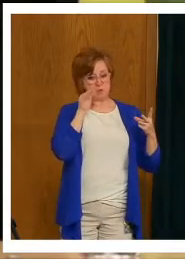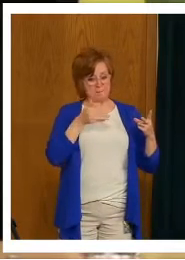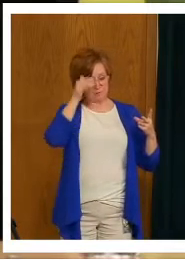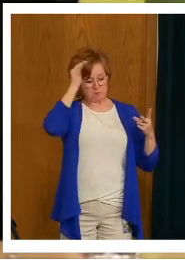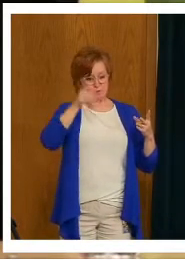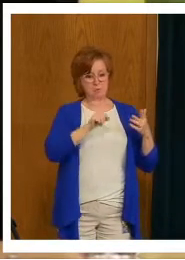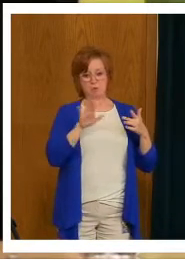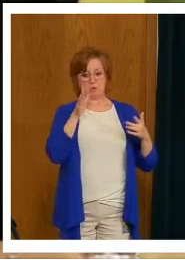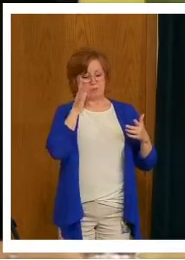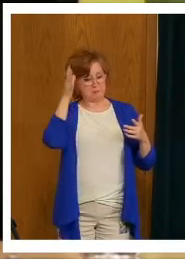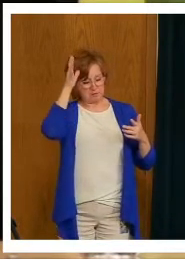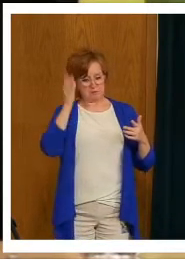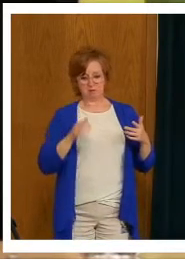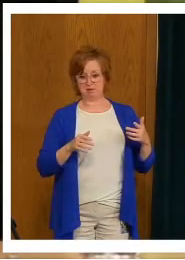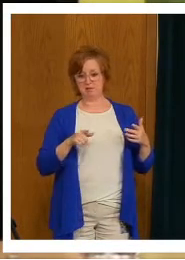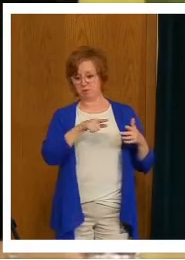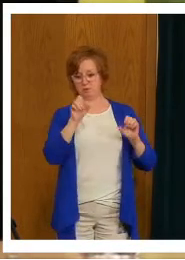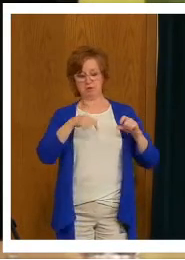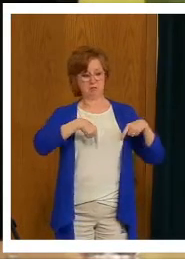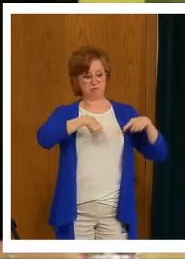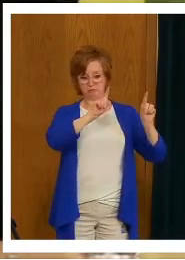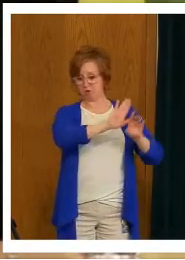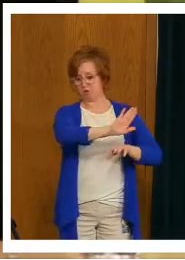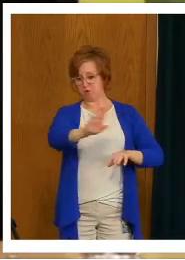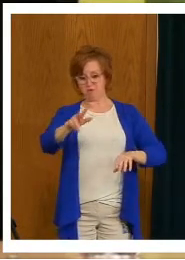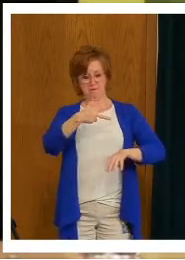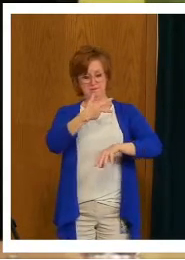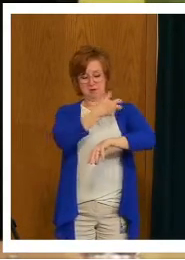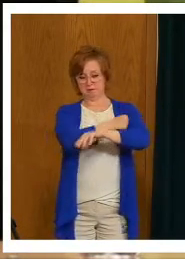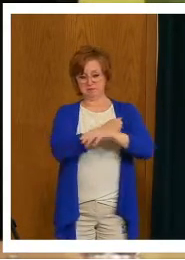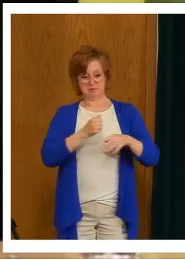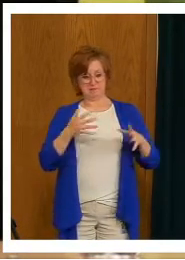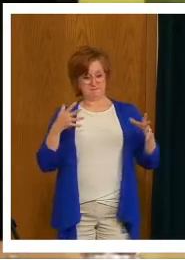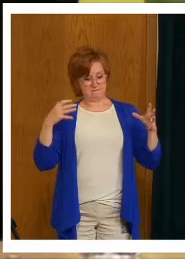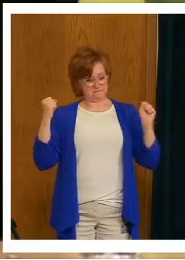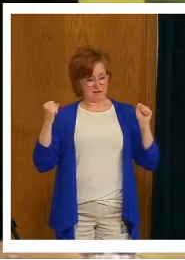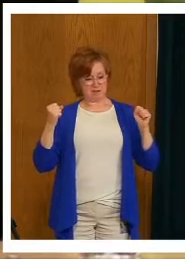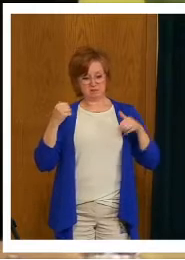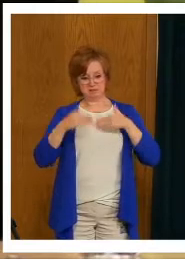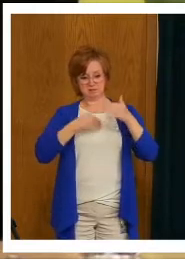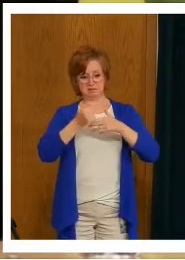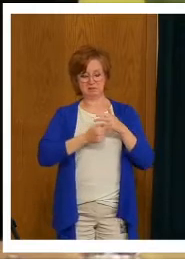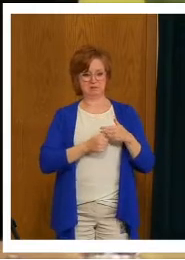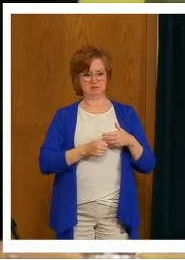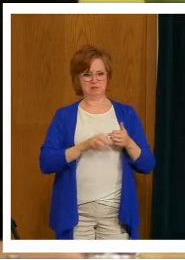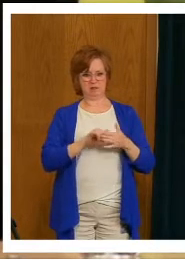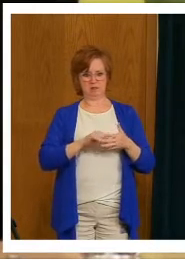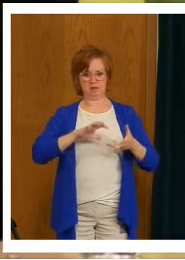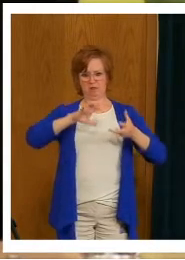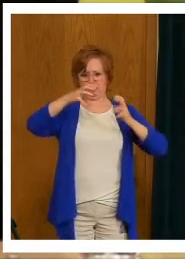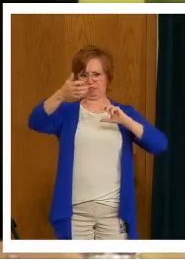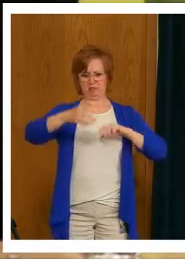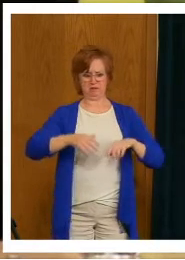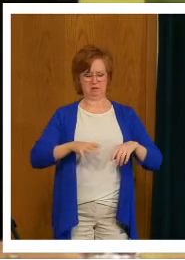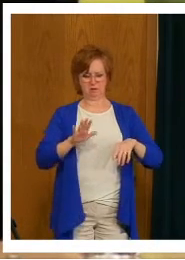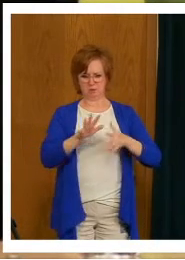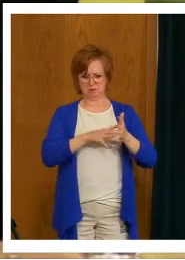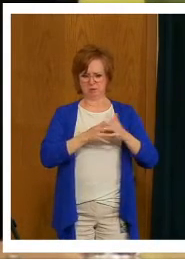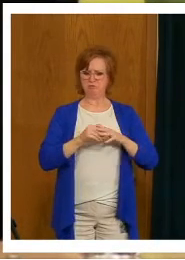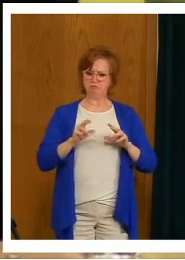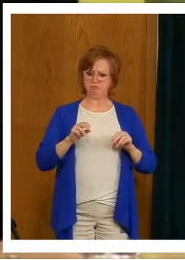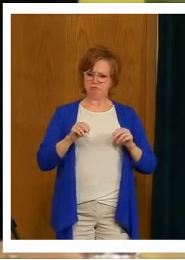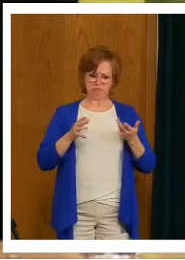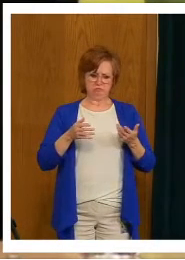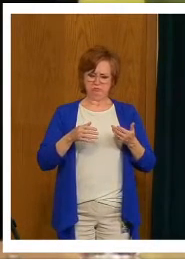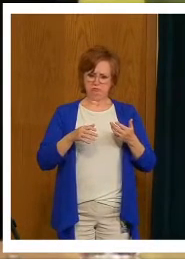the vaccine. It's very quick, won't have a large impact on you, or at least it didn't on me, and ultimately keep yourself